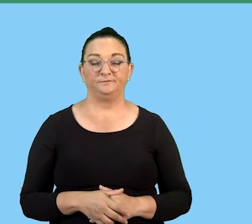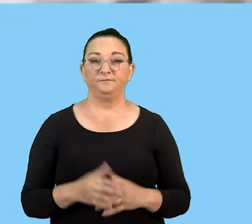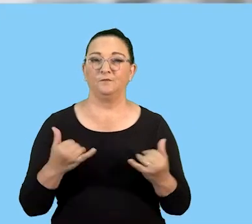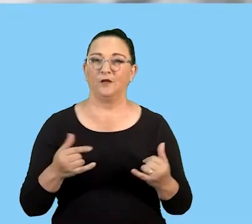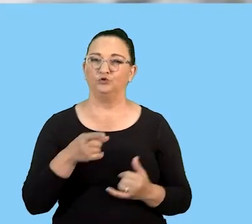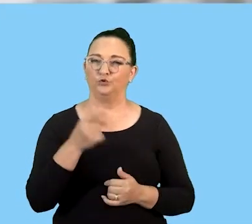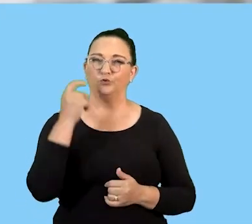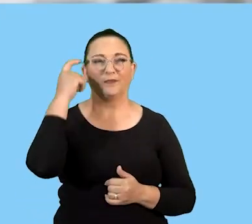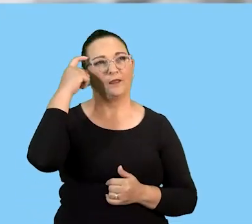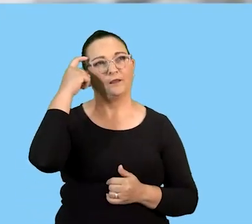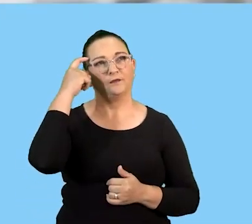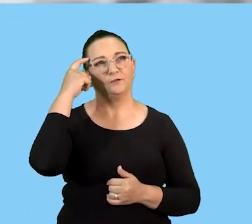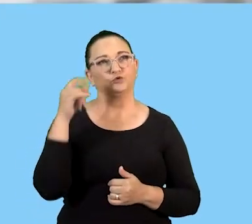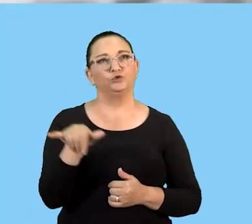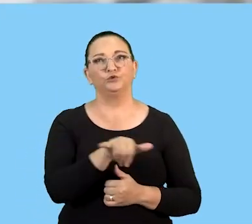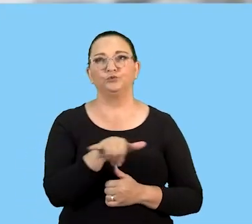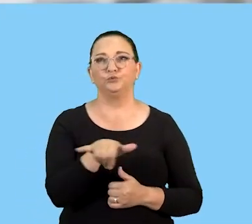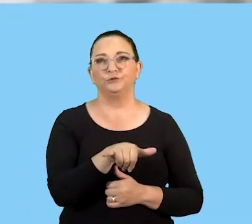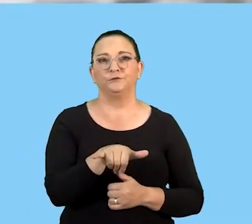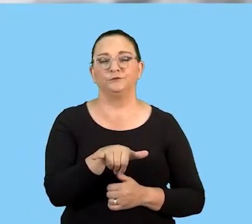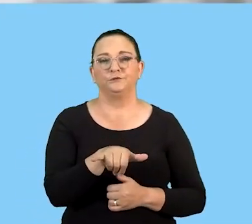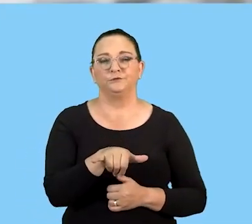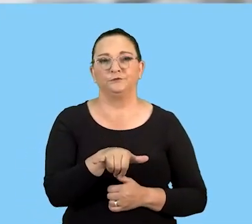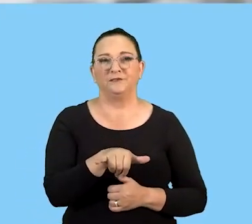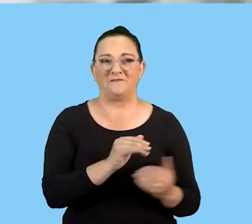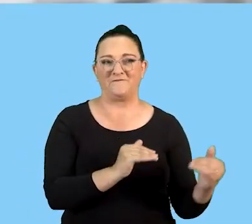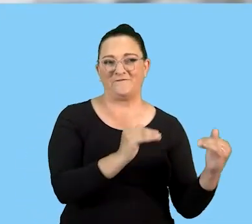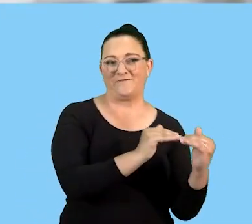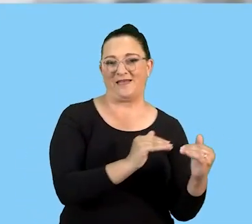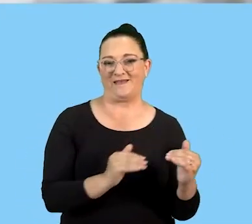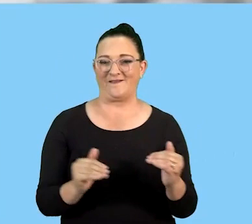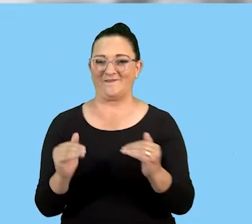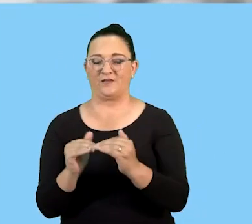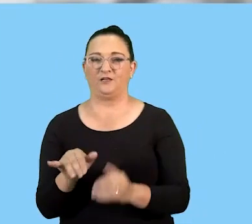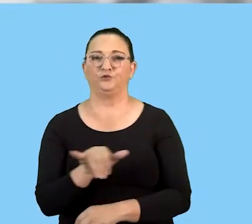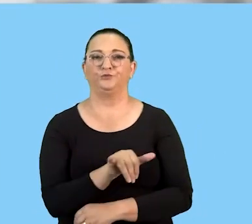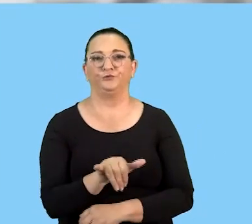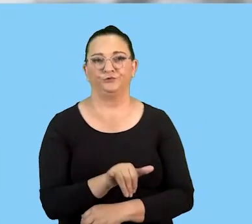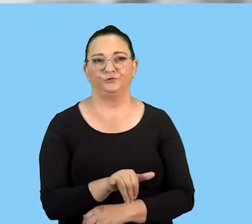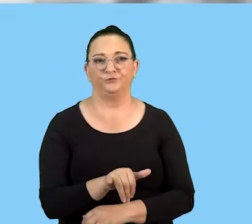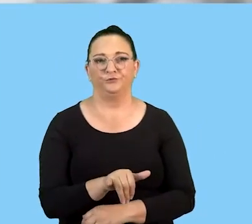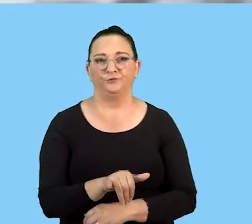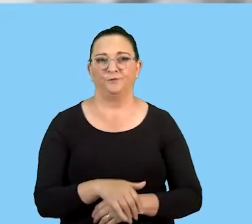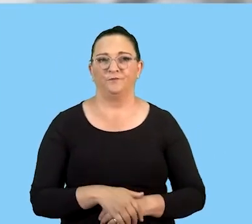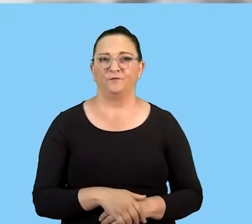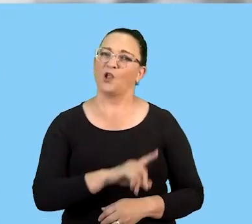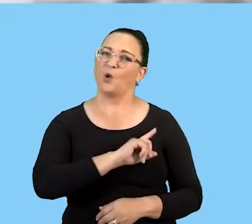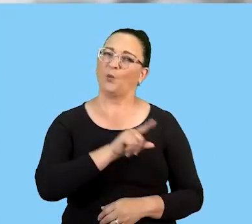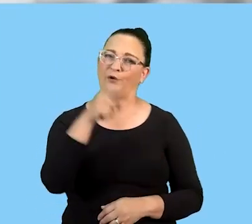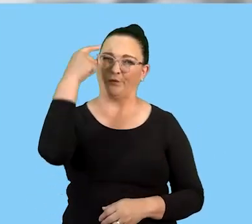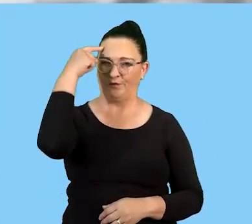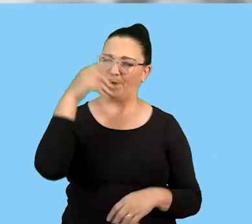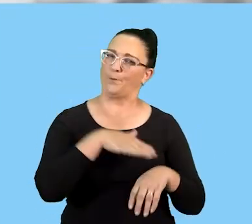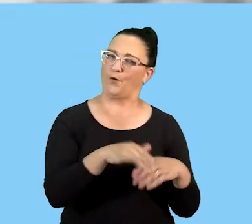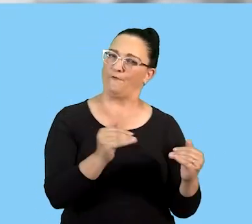Now, I want you to think, which one do you think is a more fair salary determination method and why?